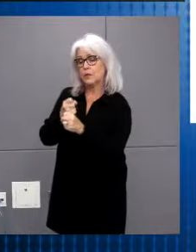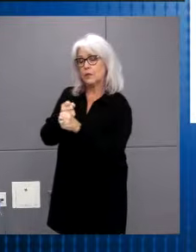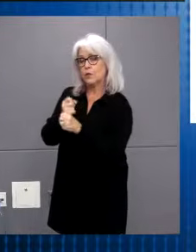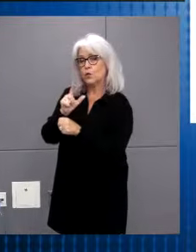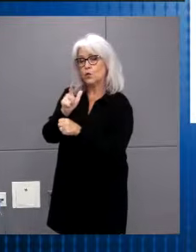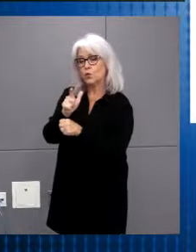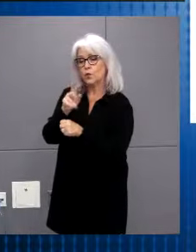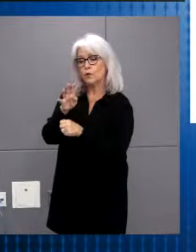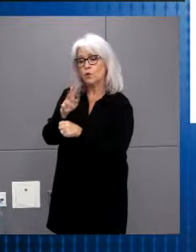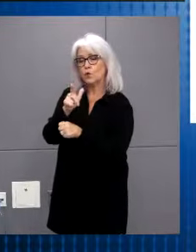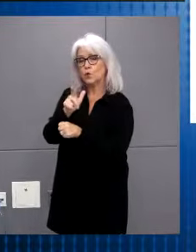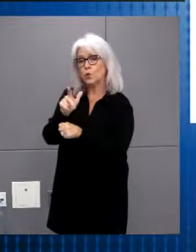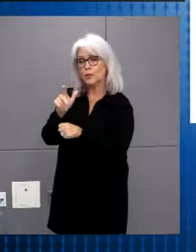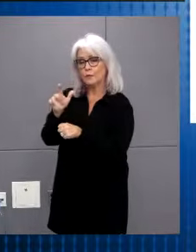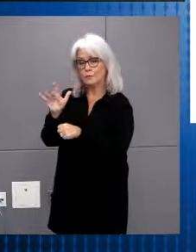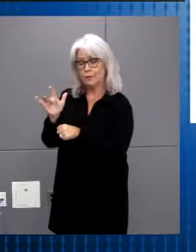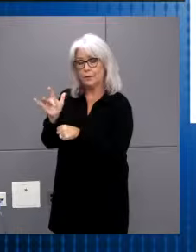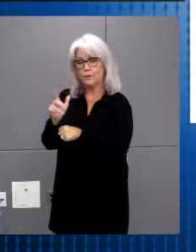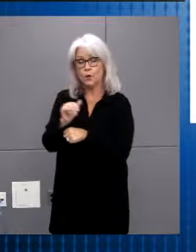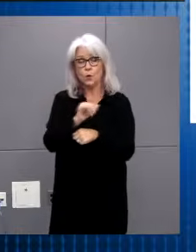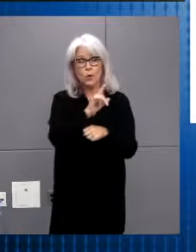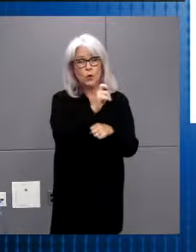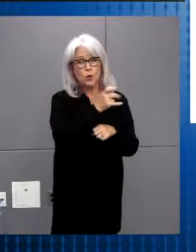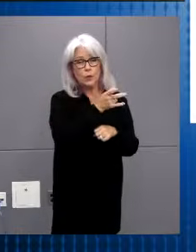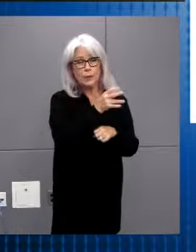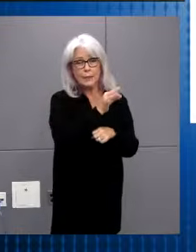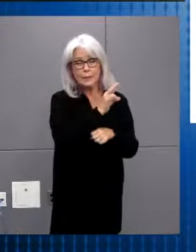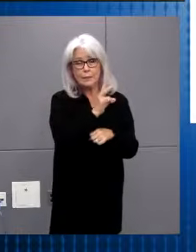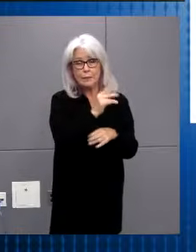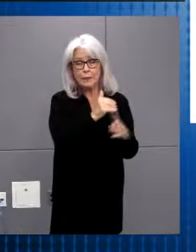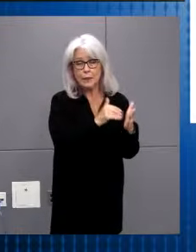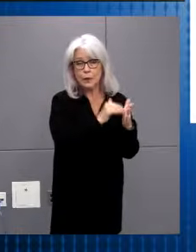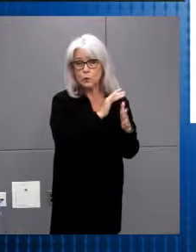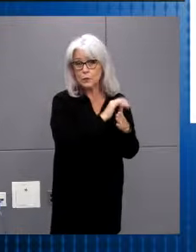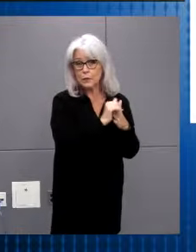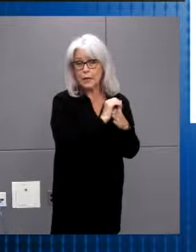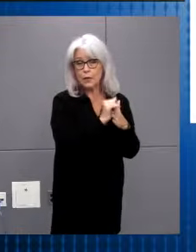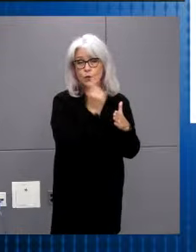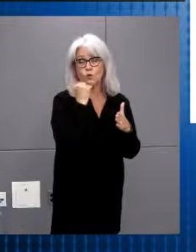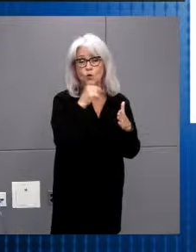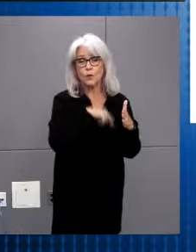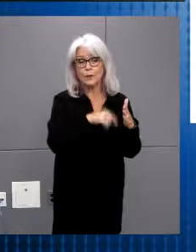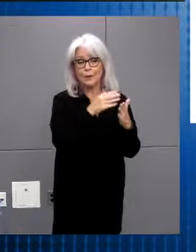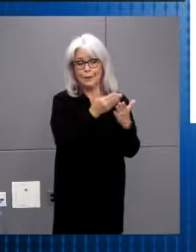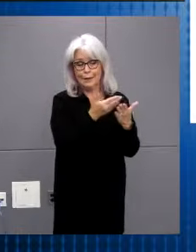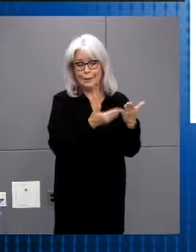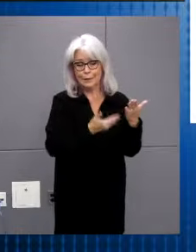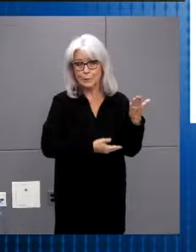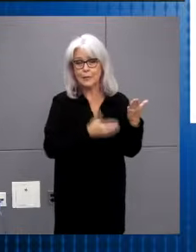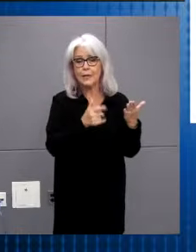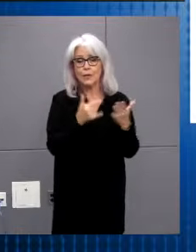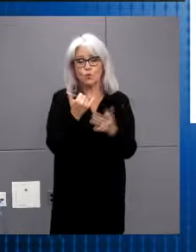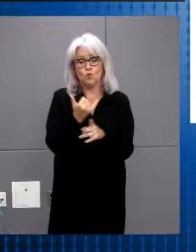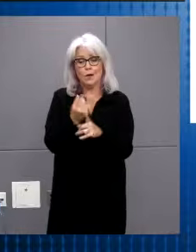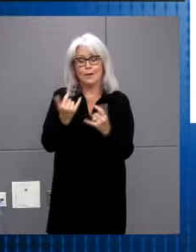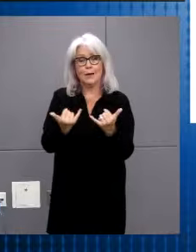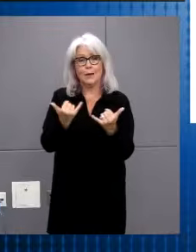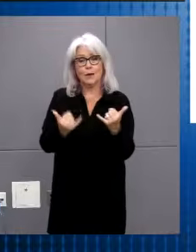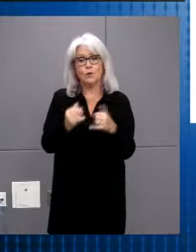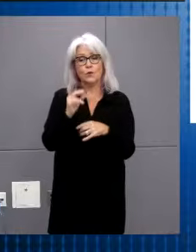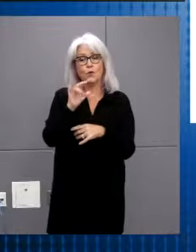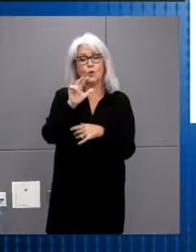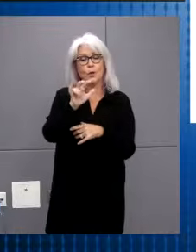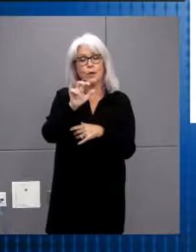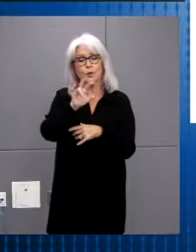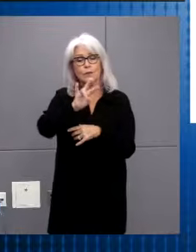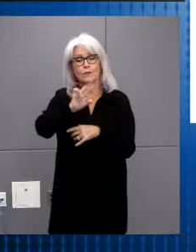about $197,000 was in these non-standard type of items, and year-to-date it's